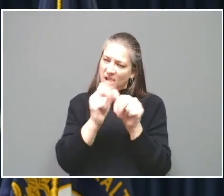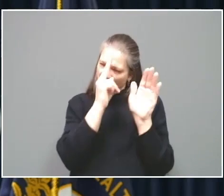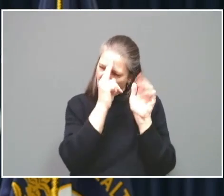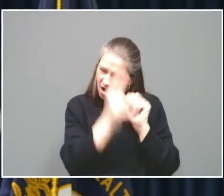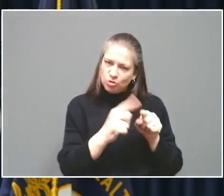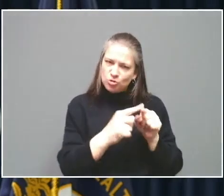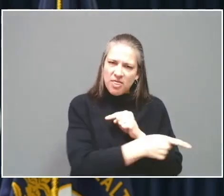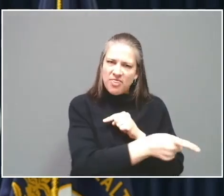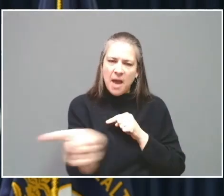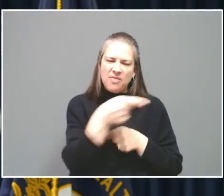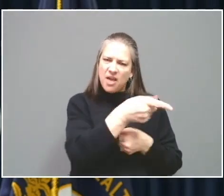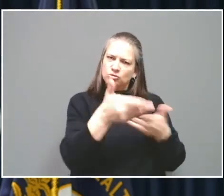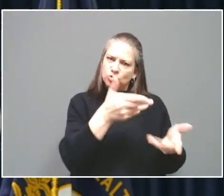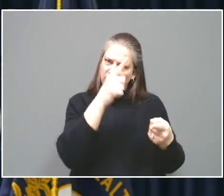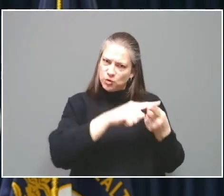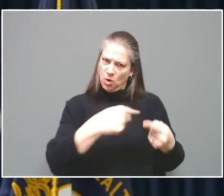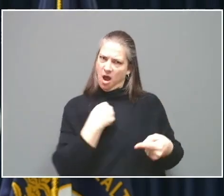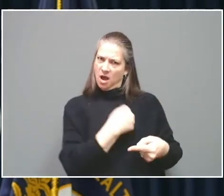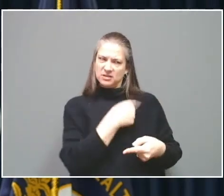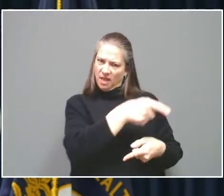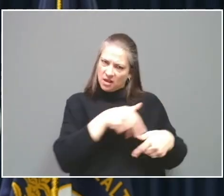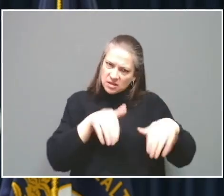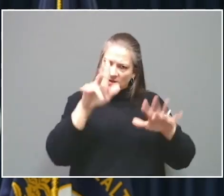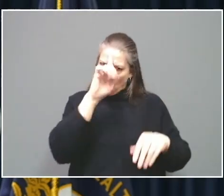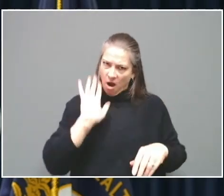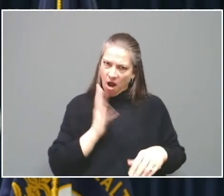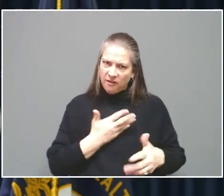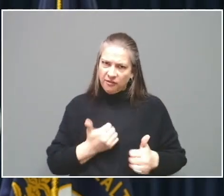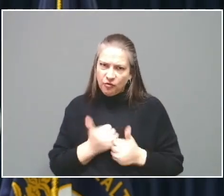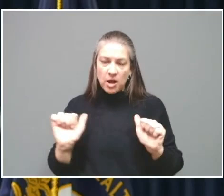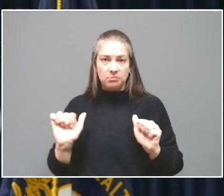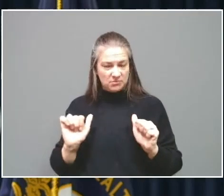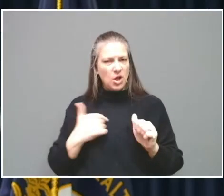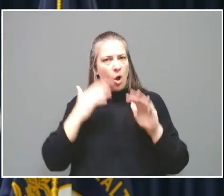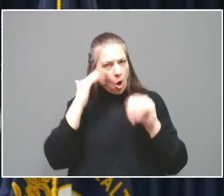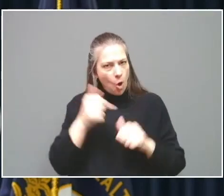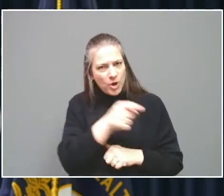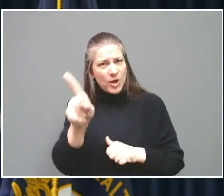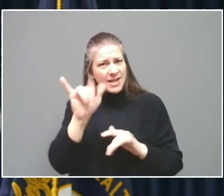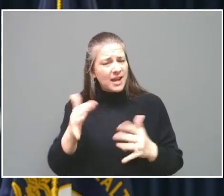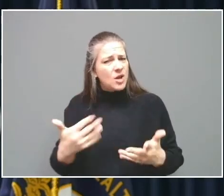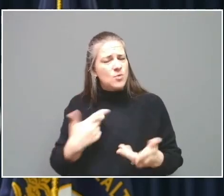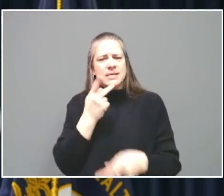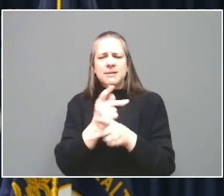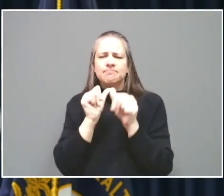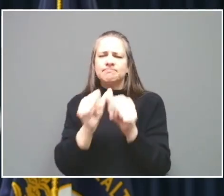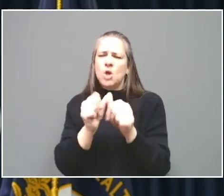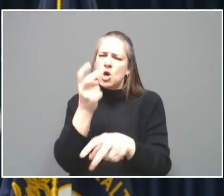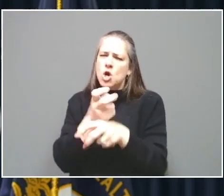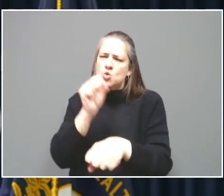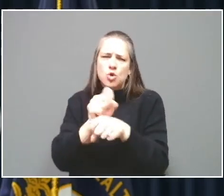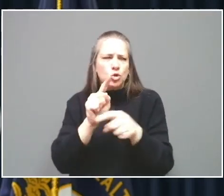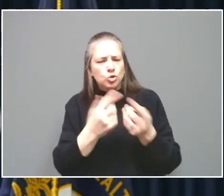that have sacrificed for our freedoms. And I hope that we as Kentuckians can commit to the hard work of being worthy of those